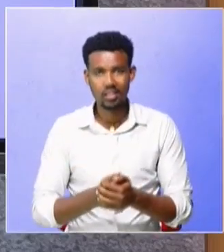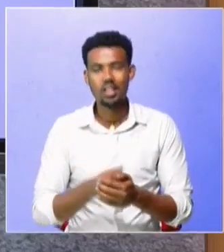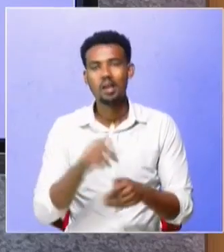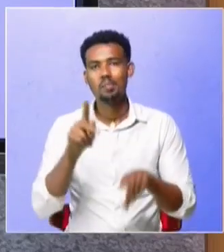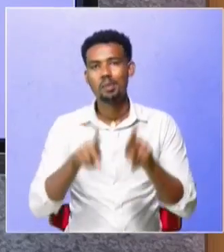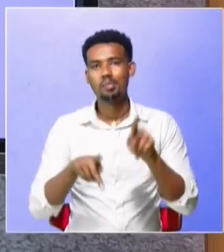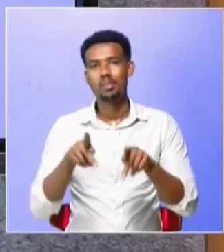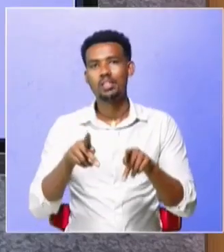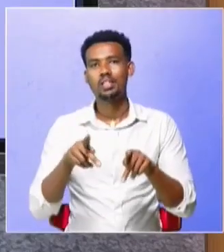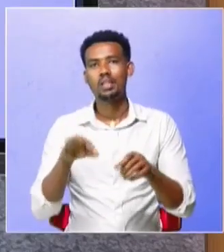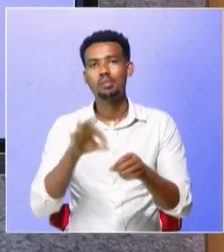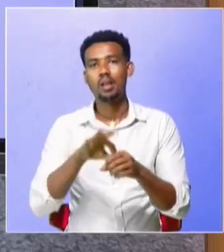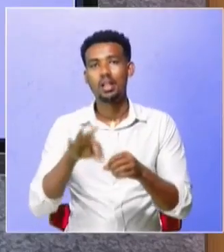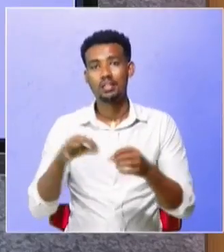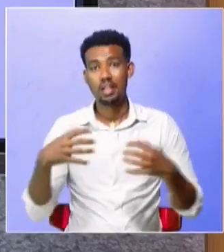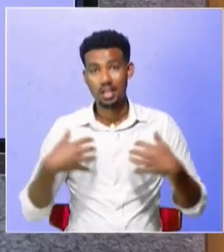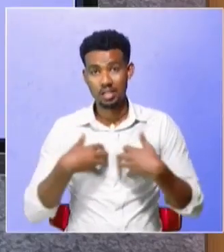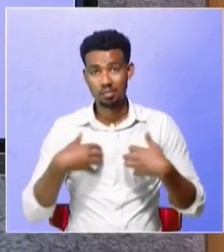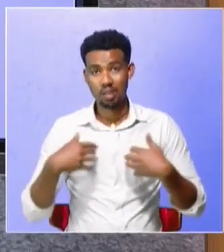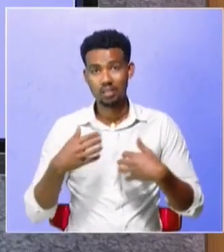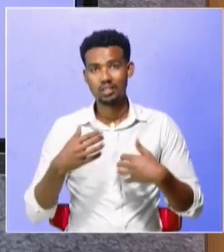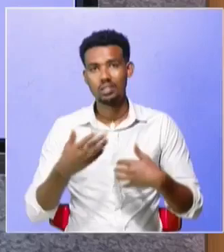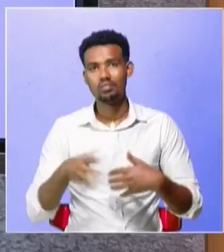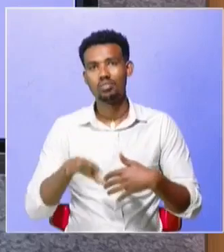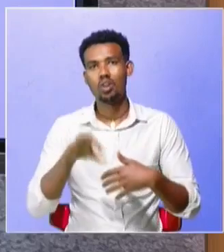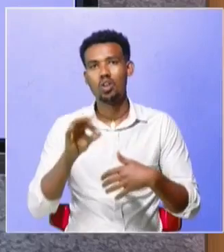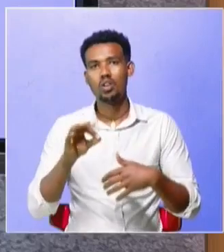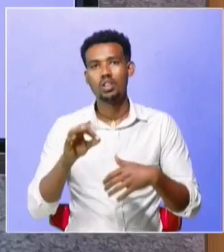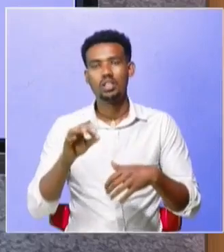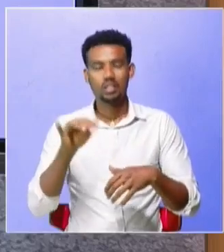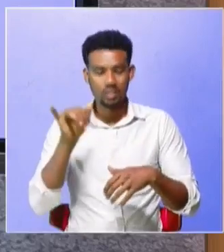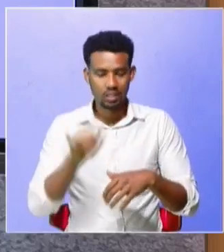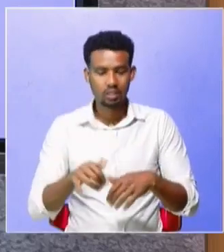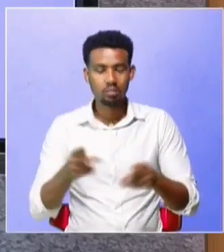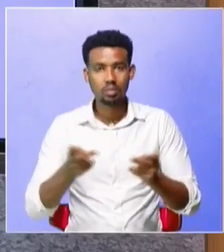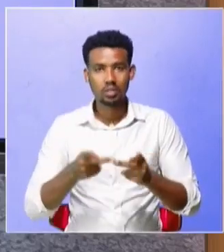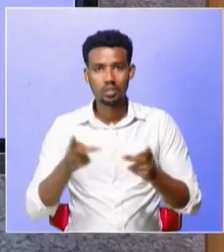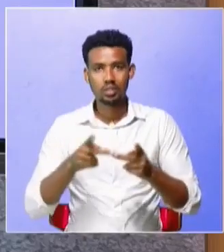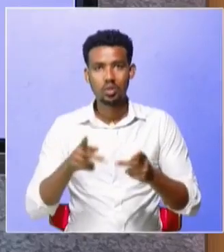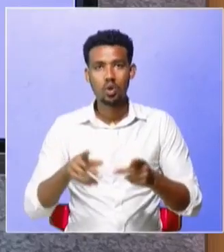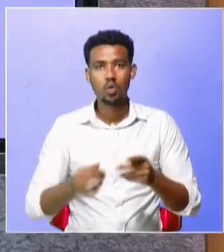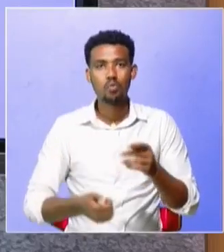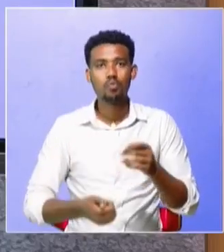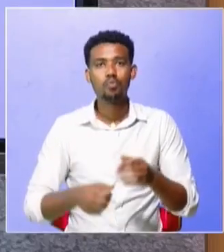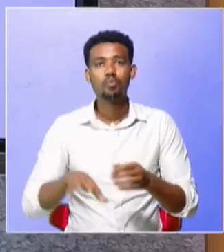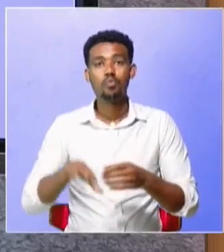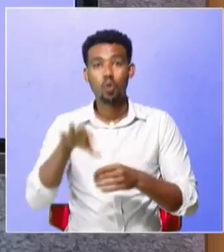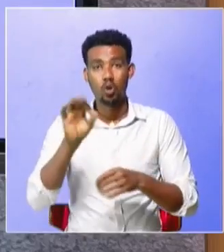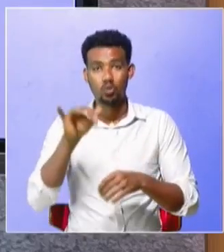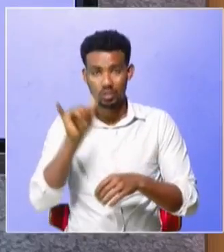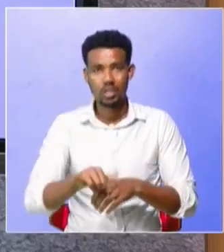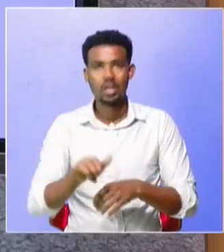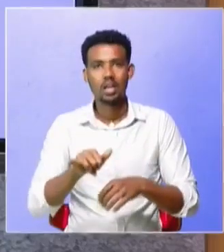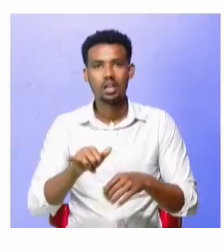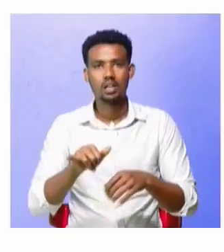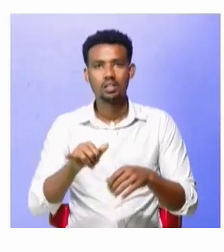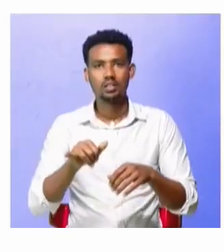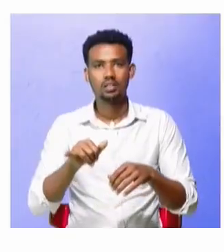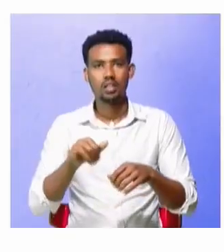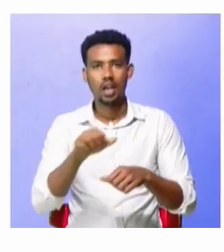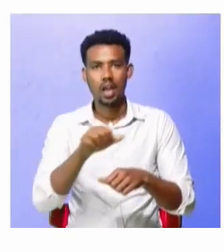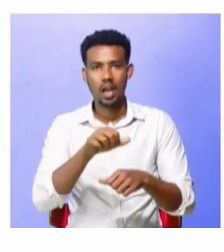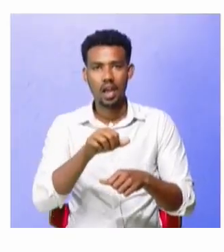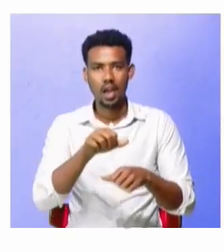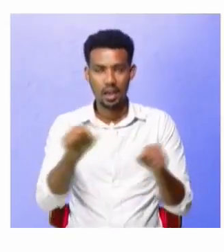peoples or plants and animals that are found specifically or originated from a certain area. That is